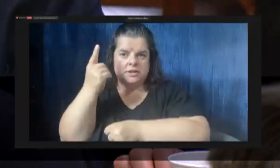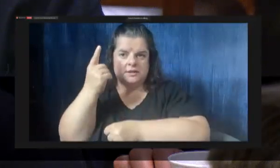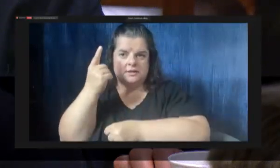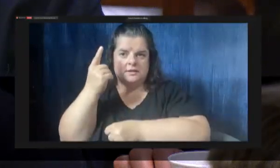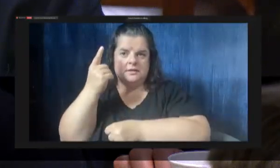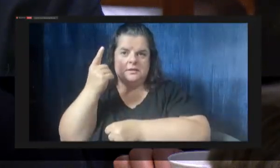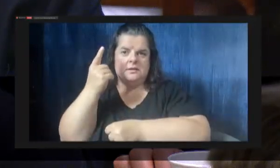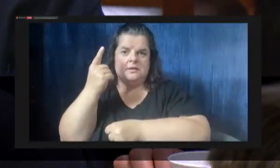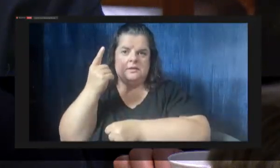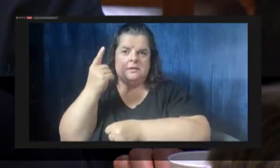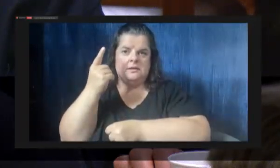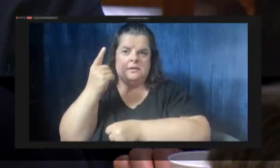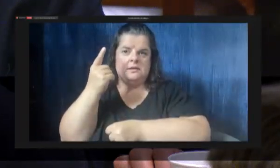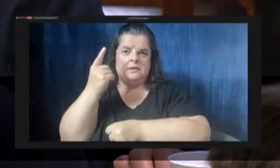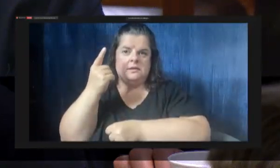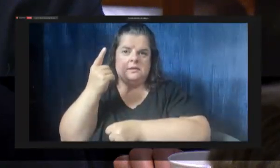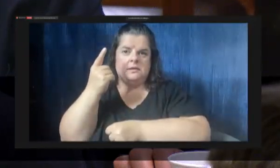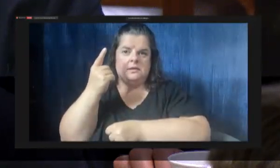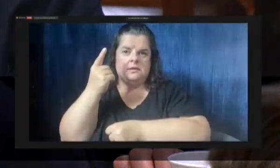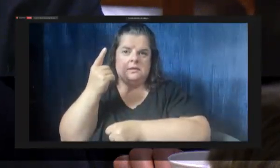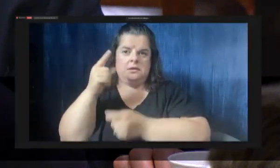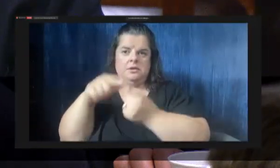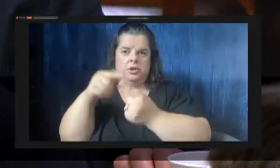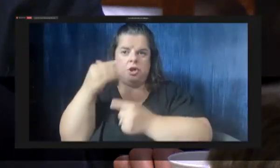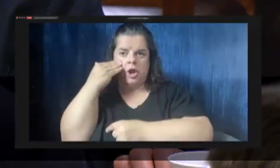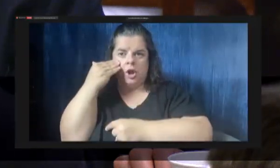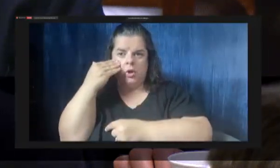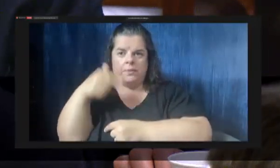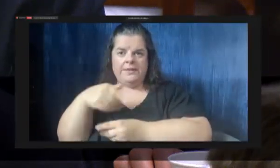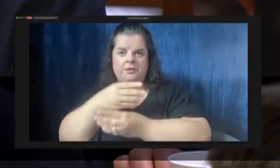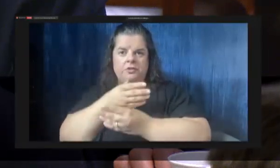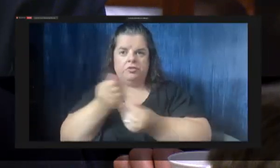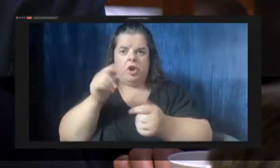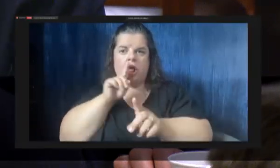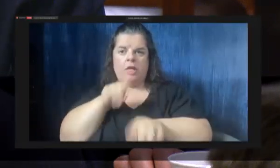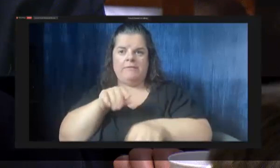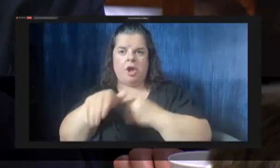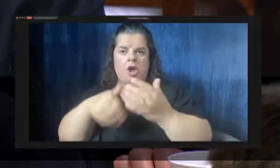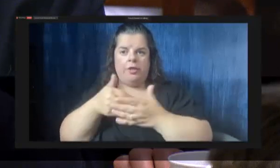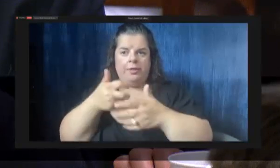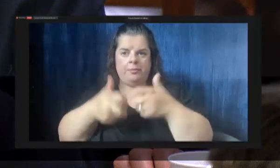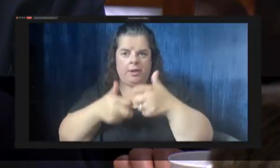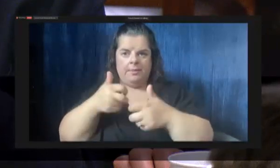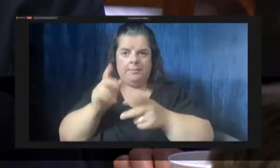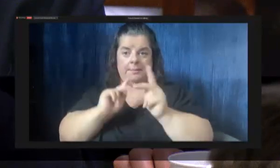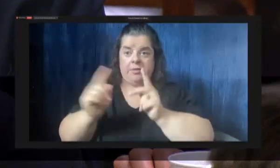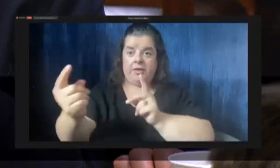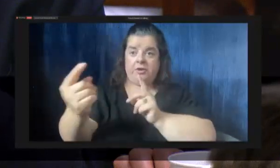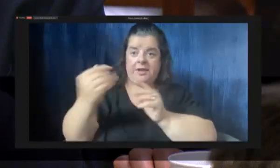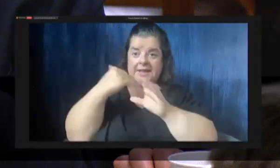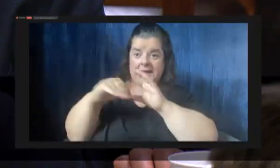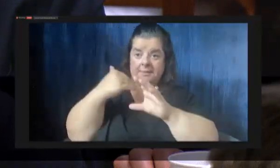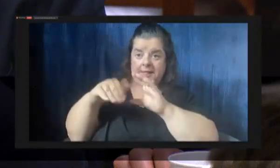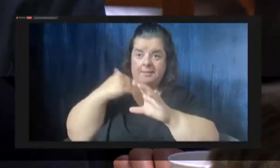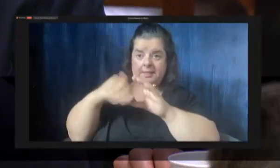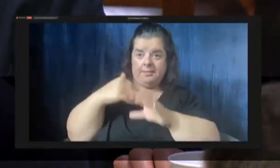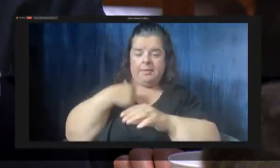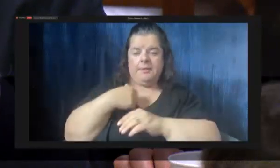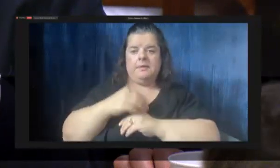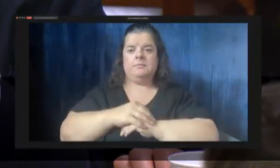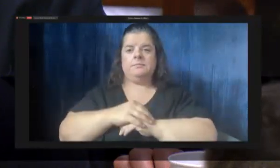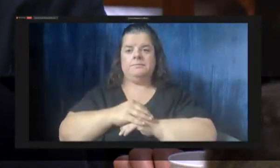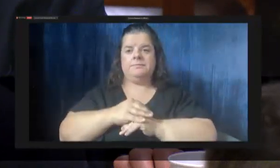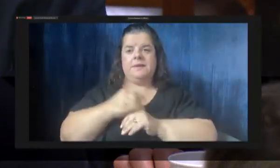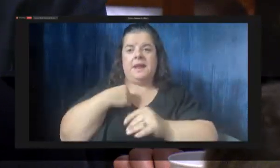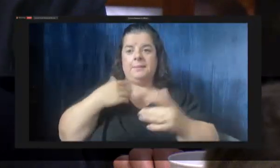I don't fully have the understanding to know that this is going to solve all the problems that people are emailing me about. And I'm just concerned